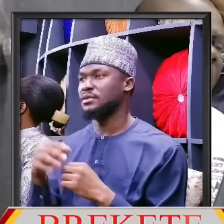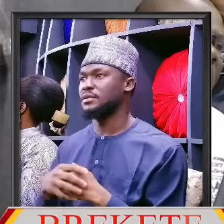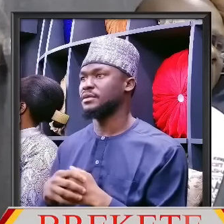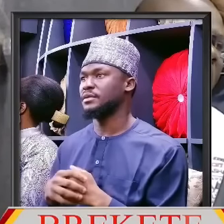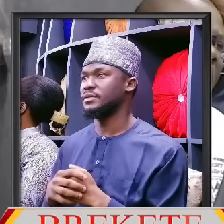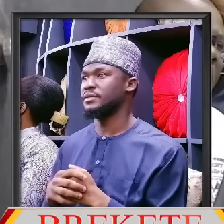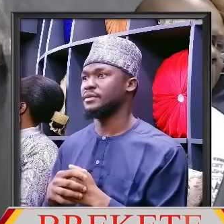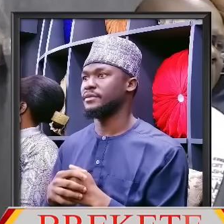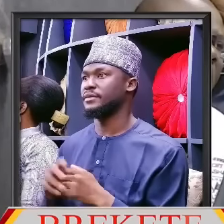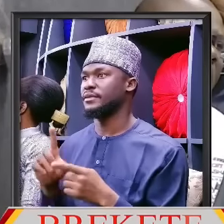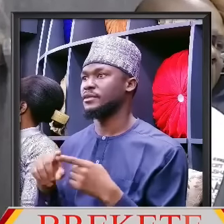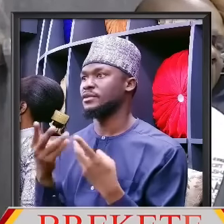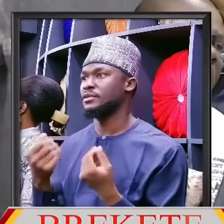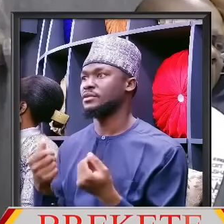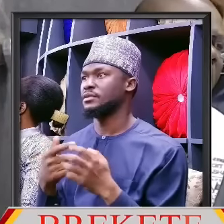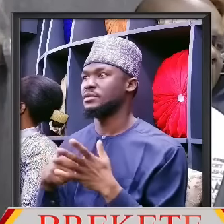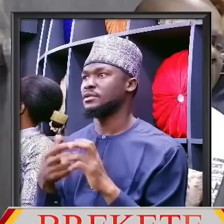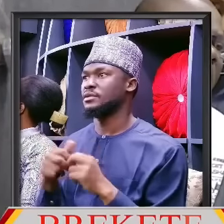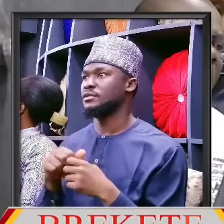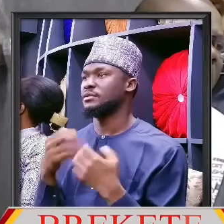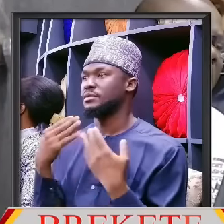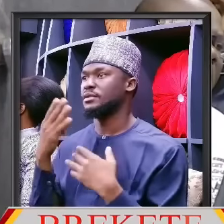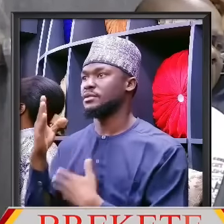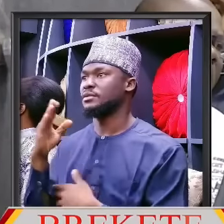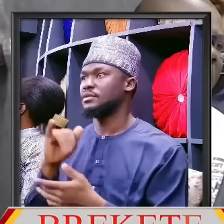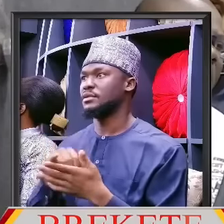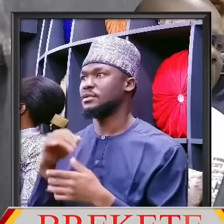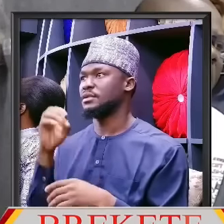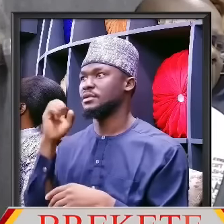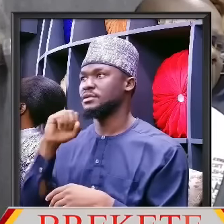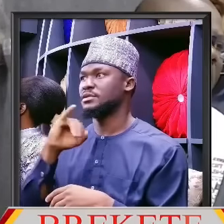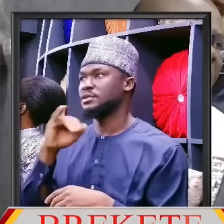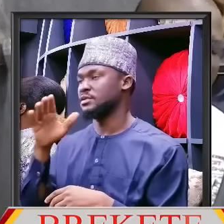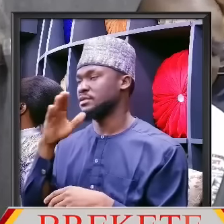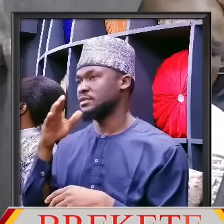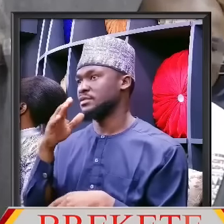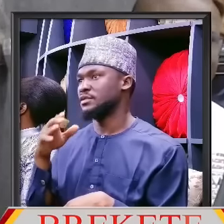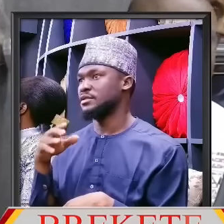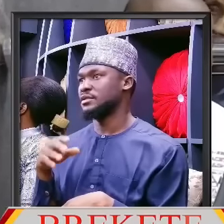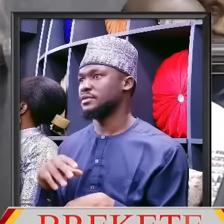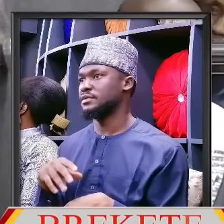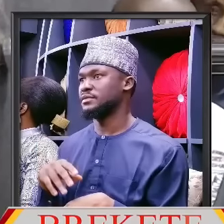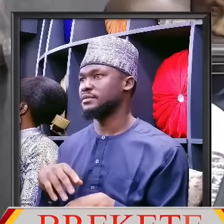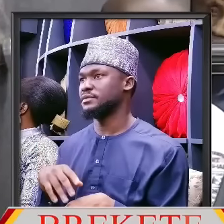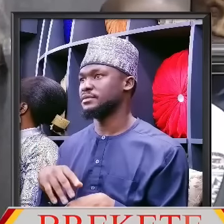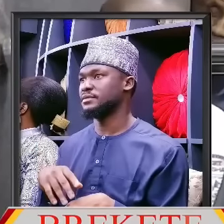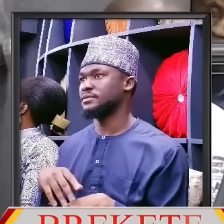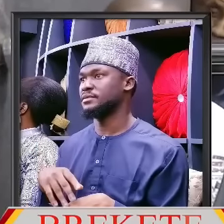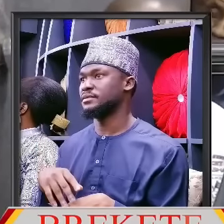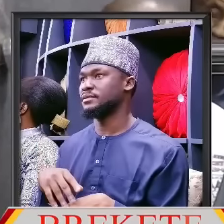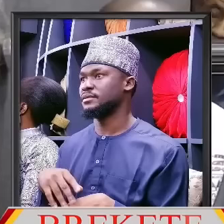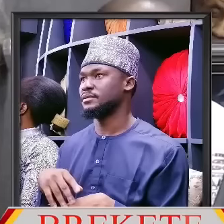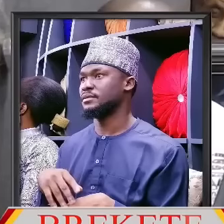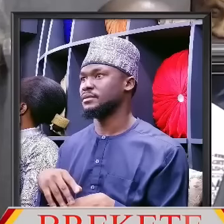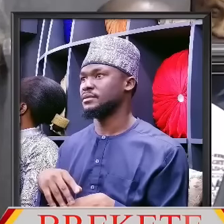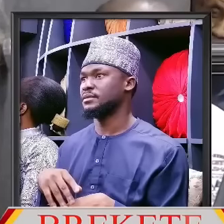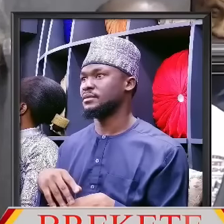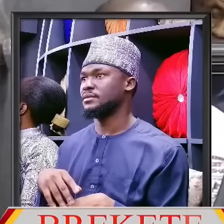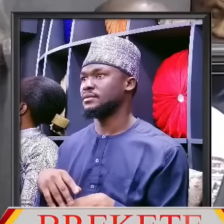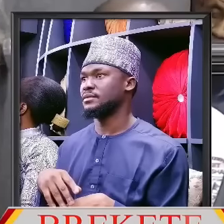with to resolve this matter. Thank God, so say provost, now more than where she be. Yes.